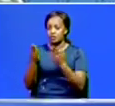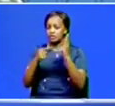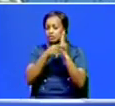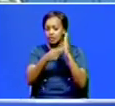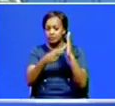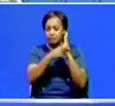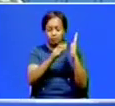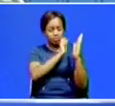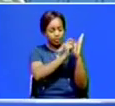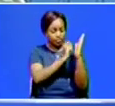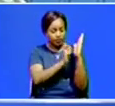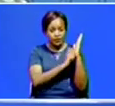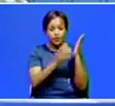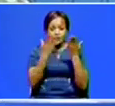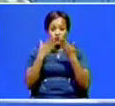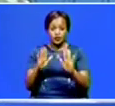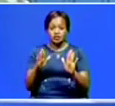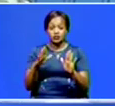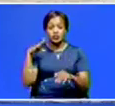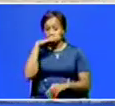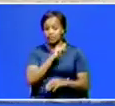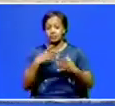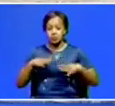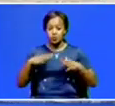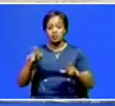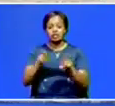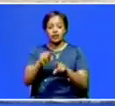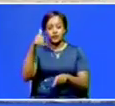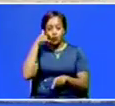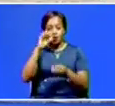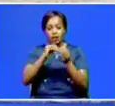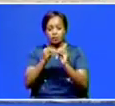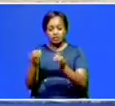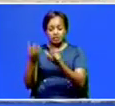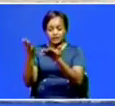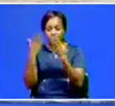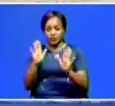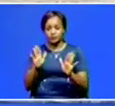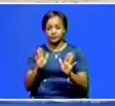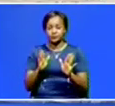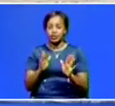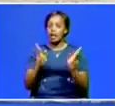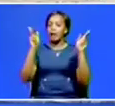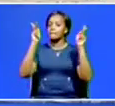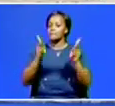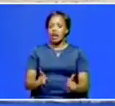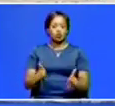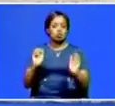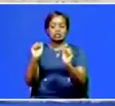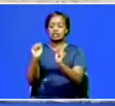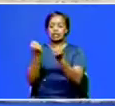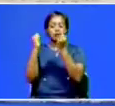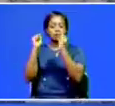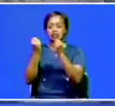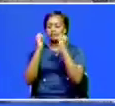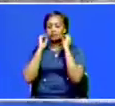watu wako missing na kupeana contact zetu. No person had been retrieved from the